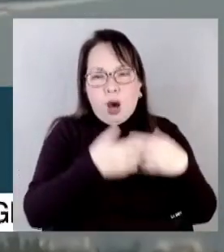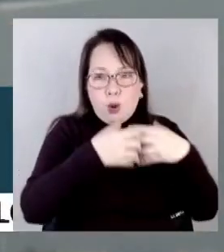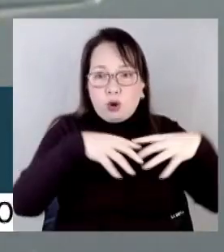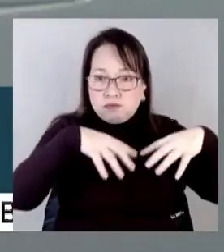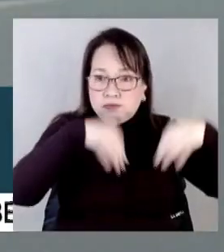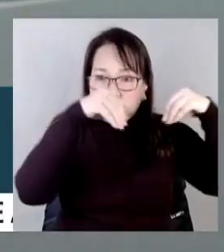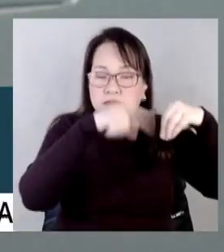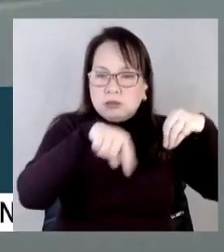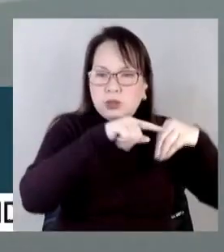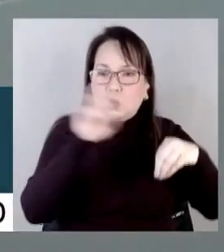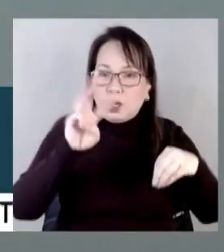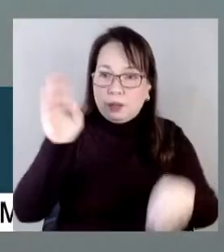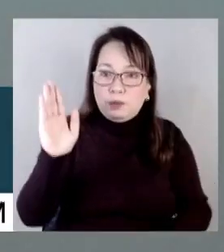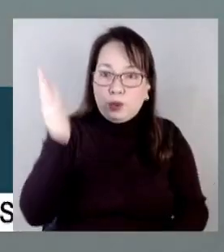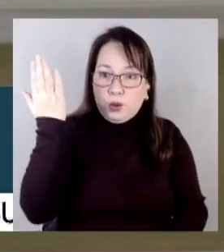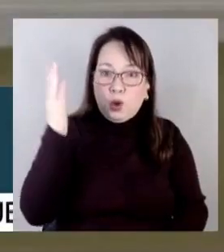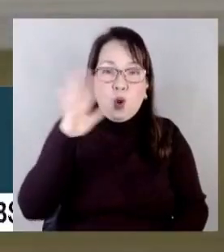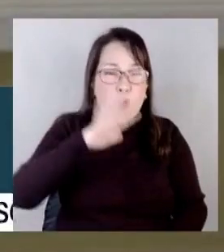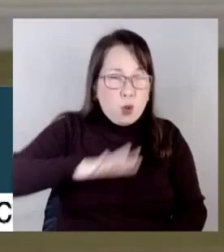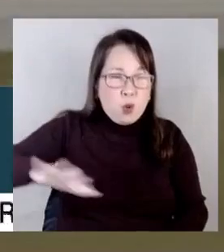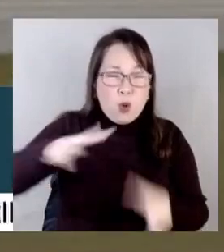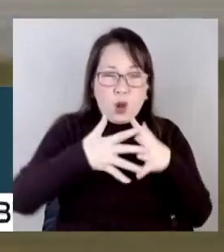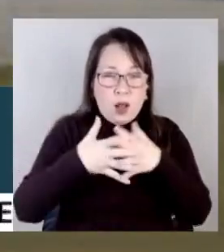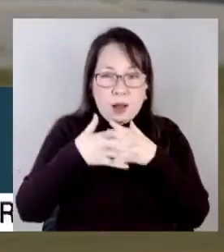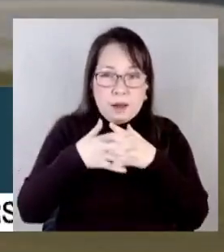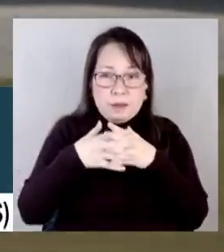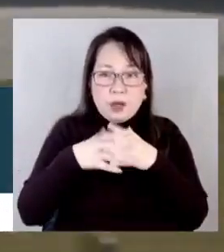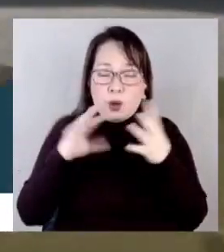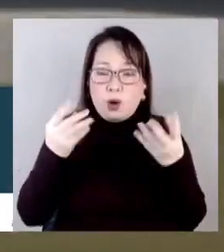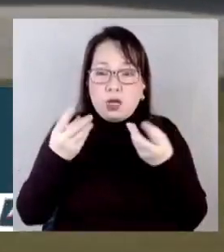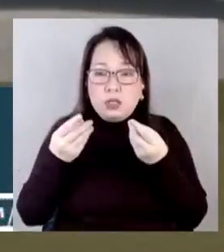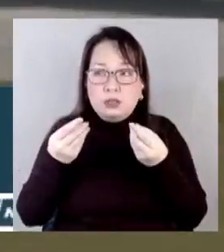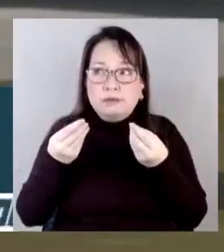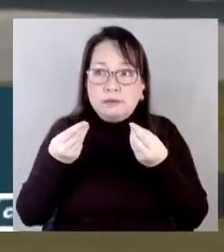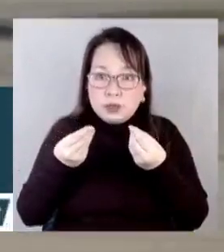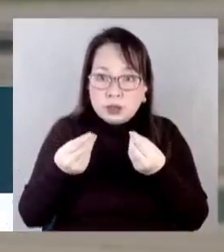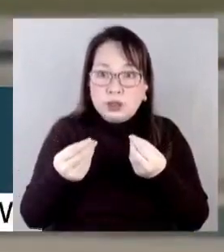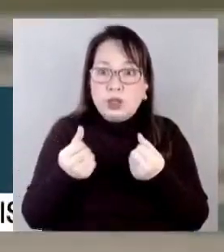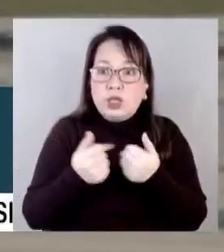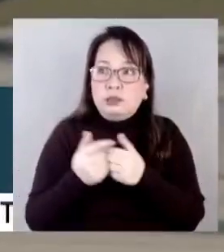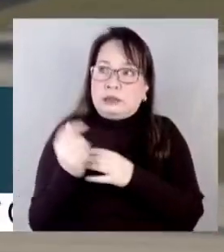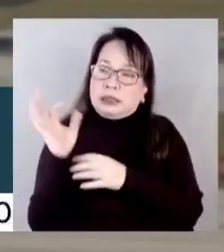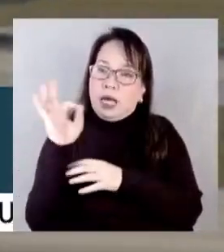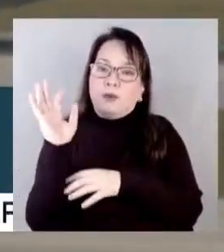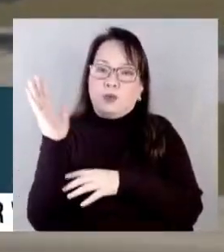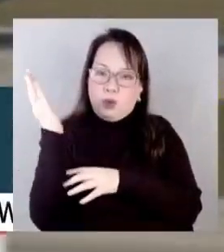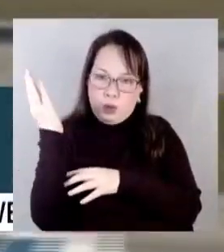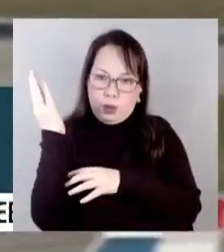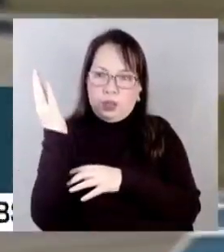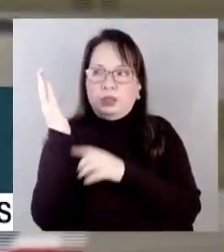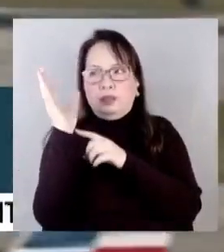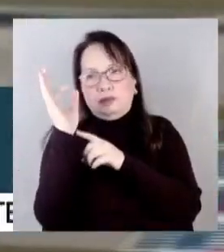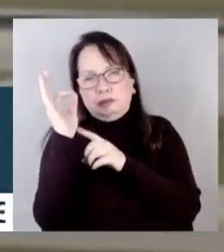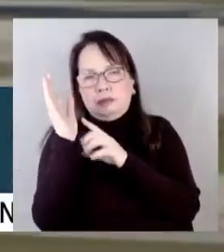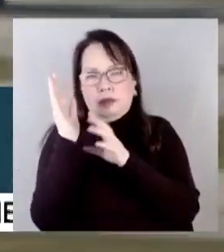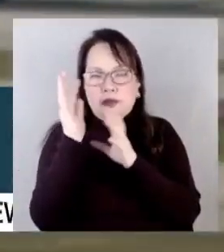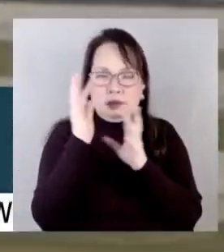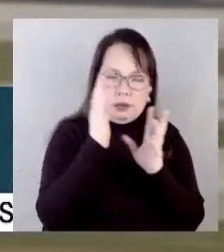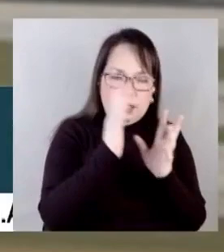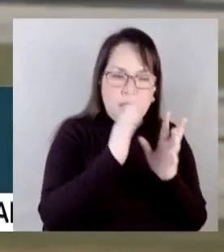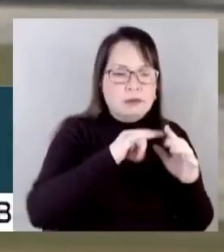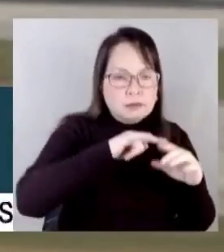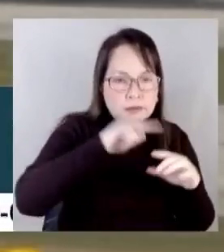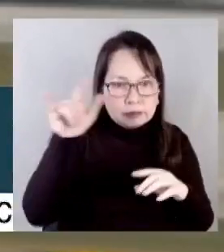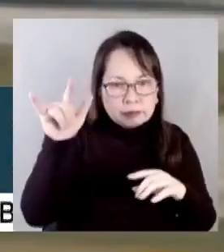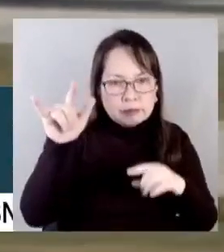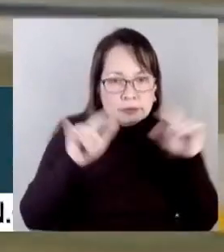morning. The countrywide grounding was lifted at around 9 a.m. Eastern time and gradually flights were able to take off. But throughout the day, airlines